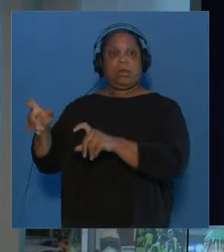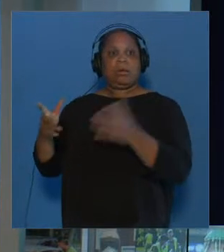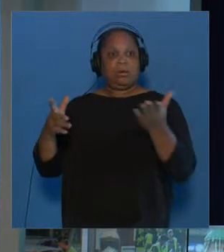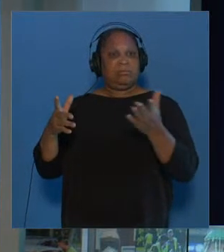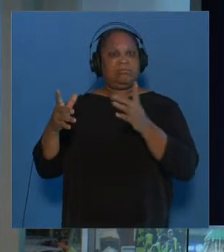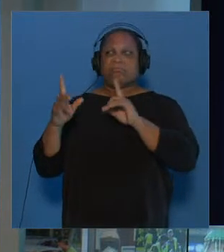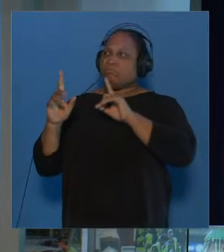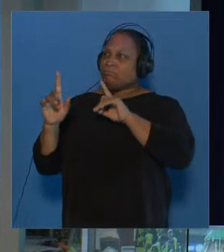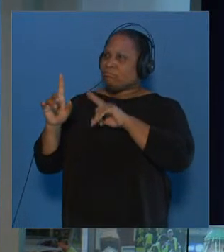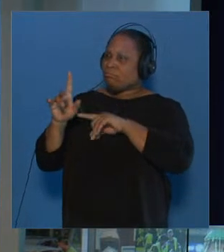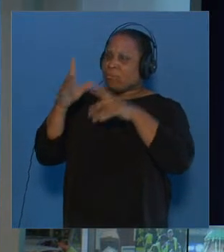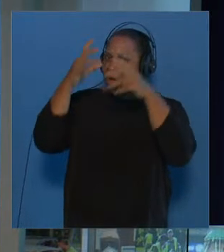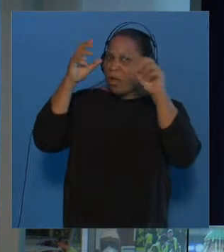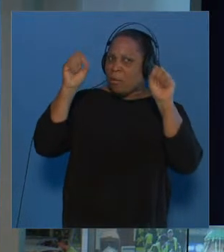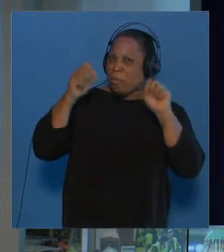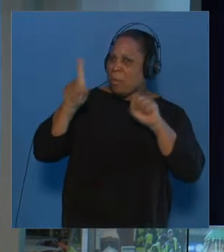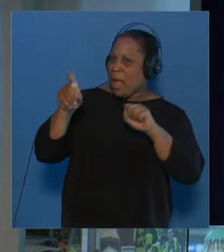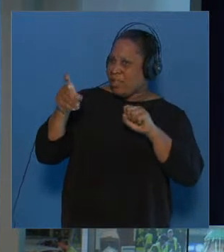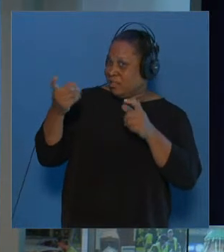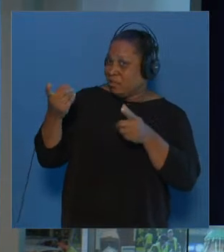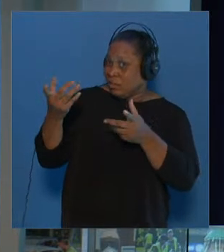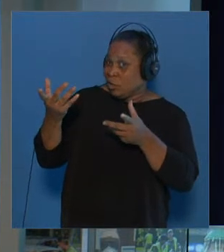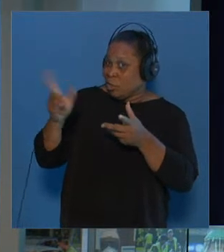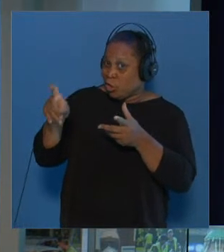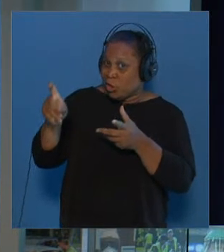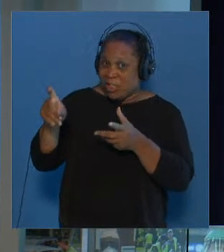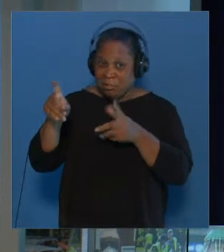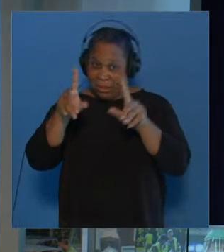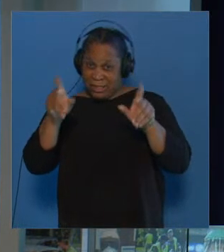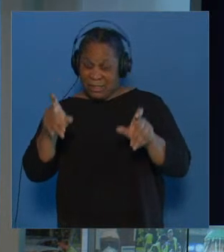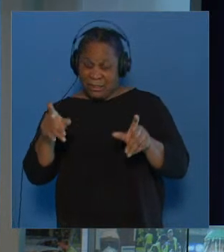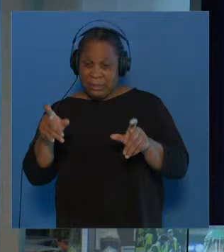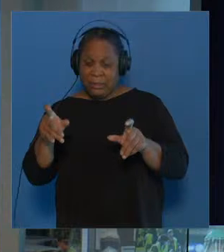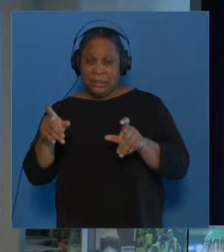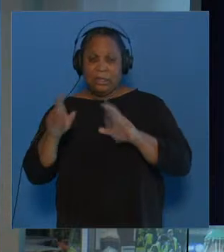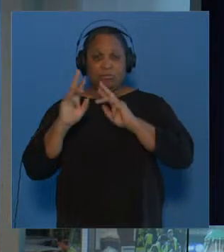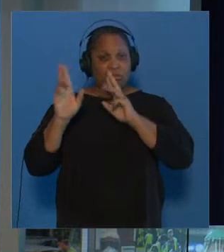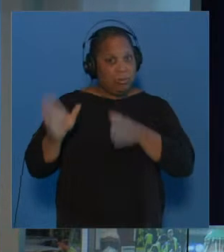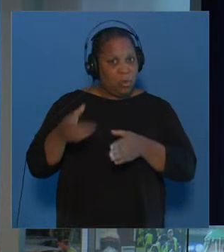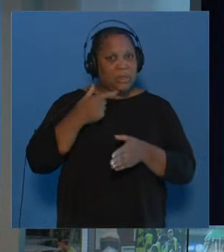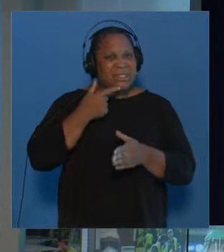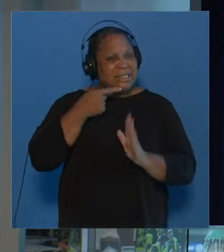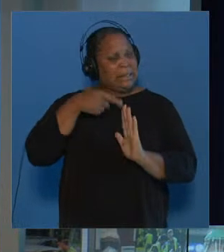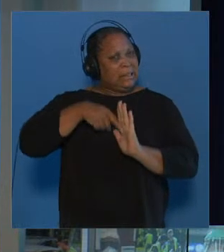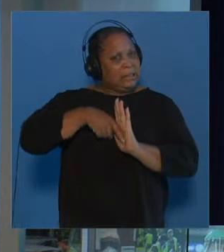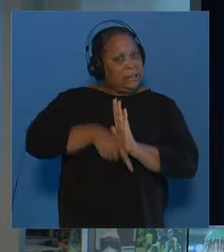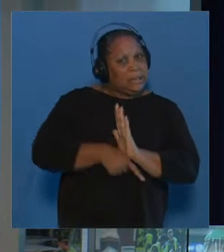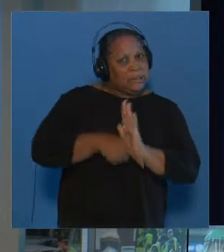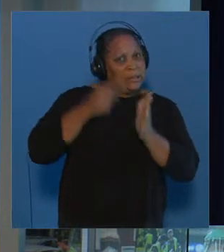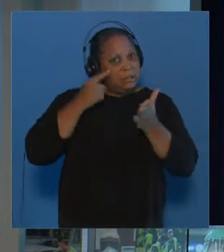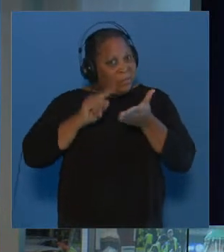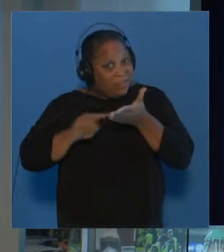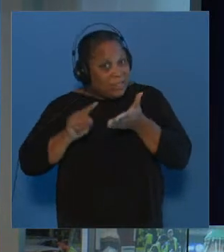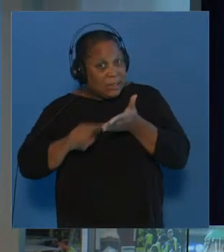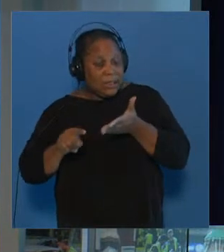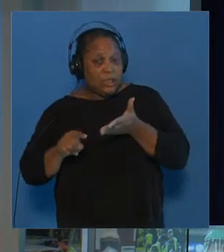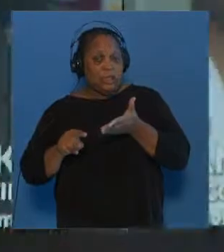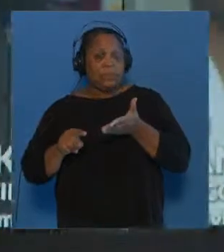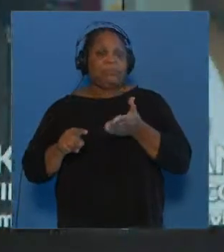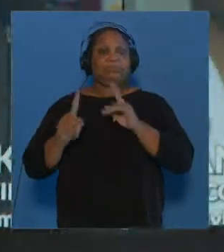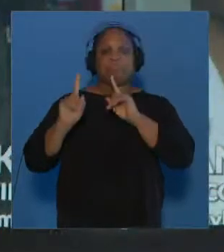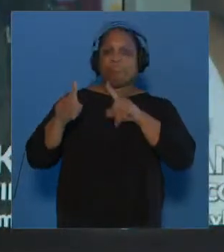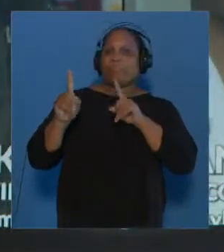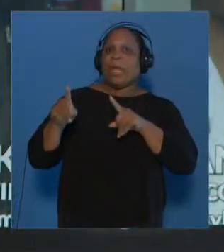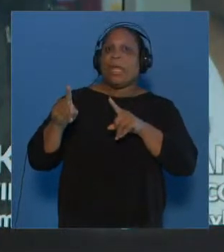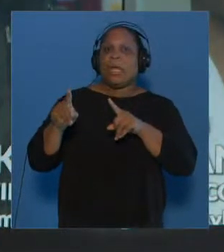tested, Mr. Wilson? That's one, and the other part was the investigation. How deep is this investigation going to go? The investigation